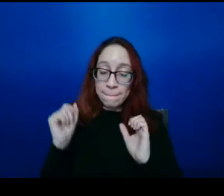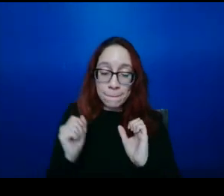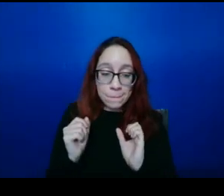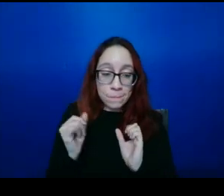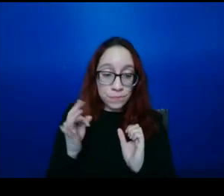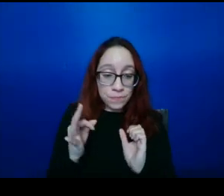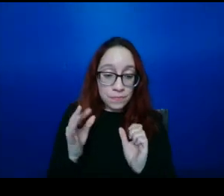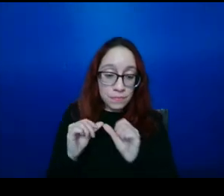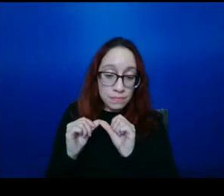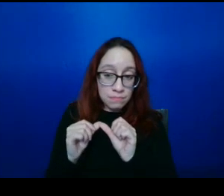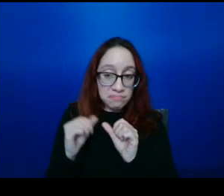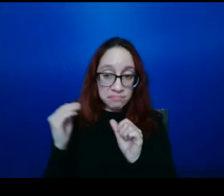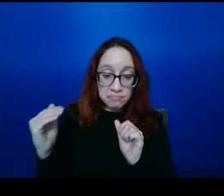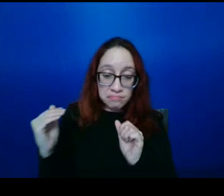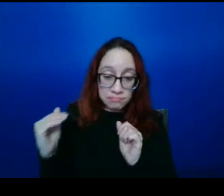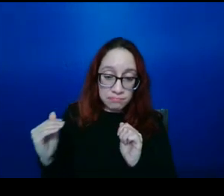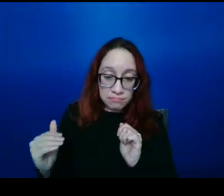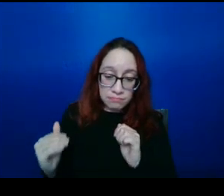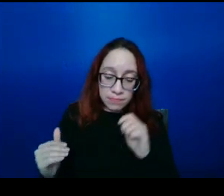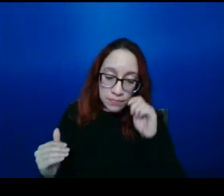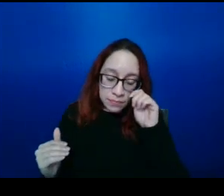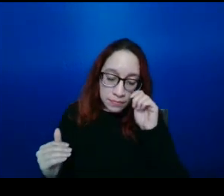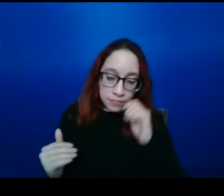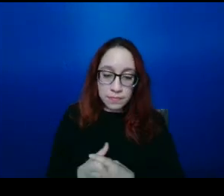If we keep just clicking through,